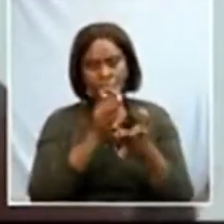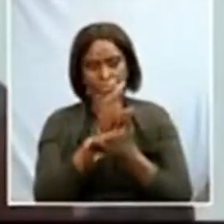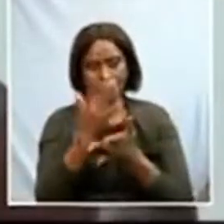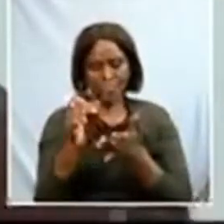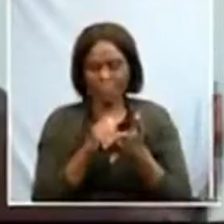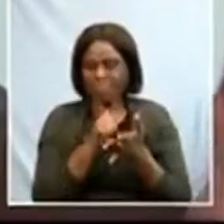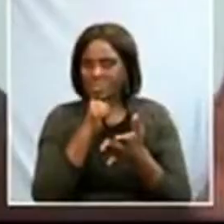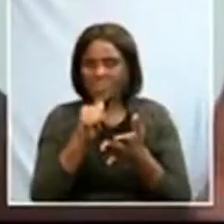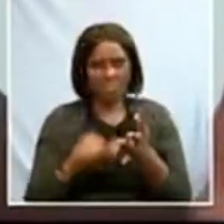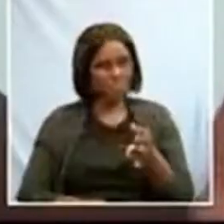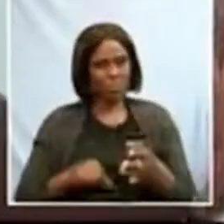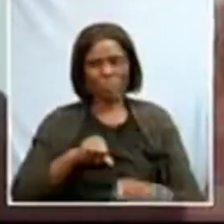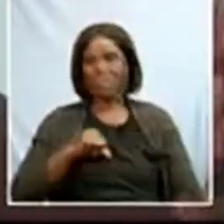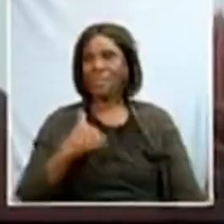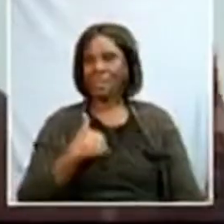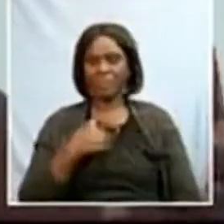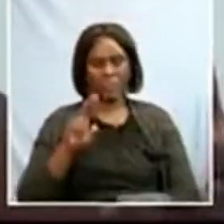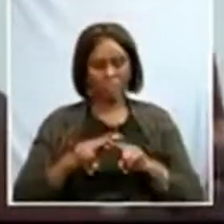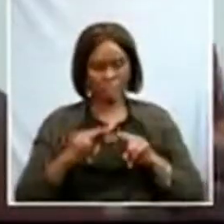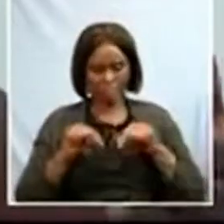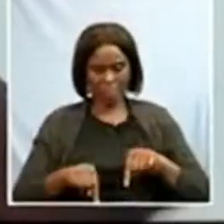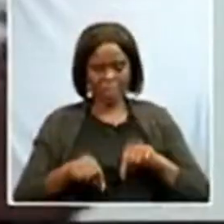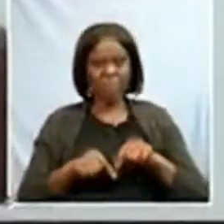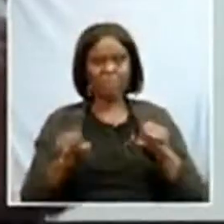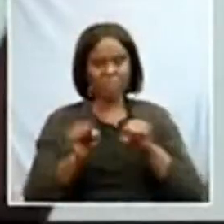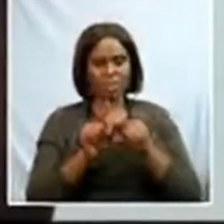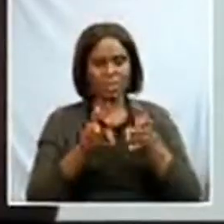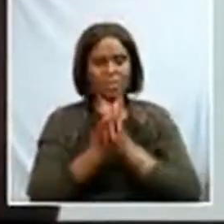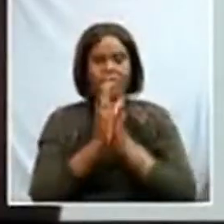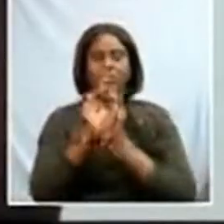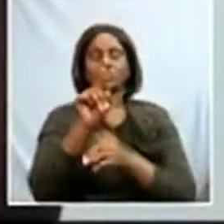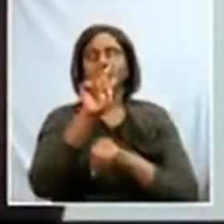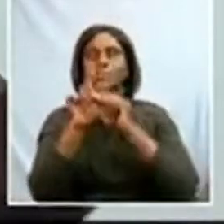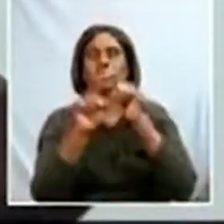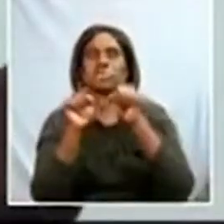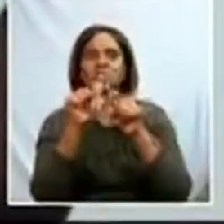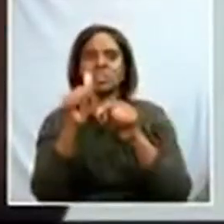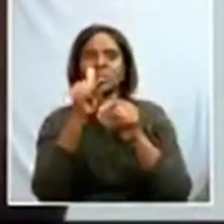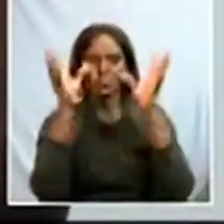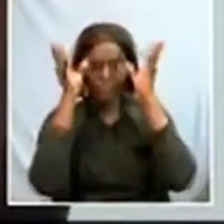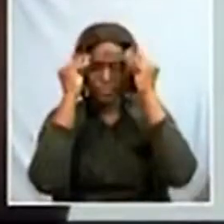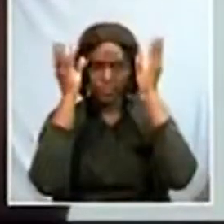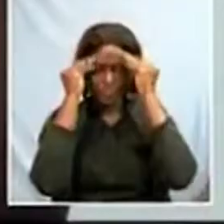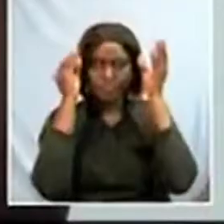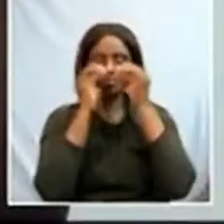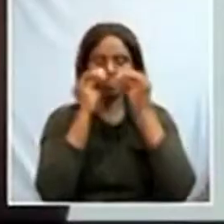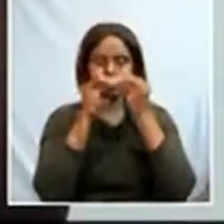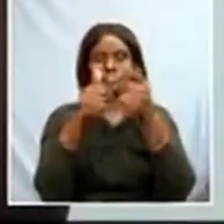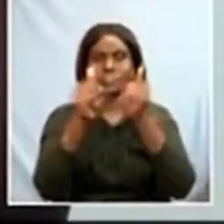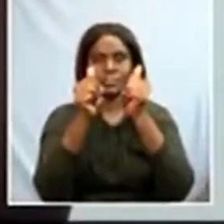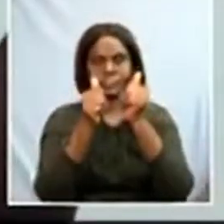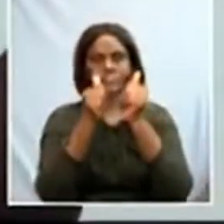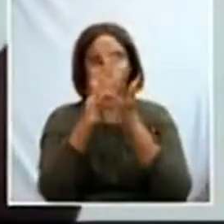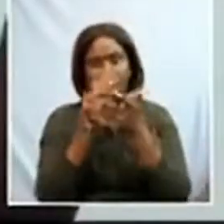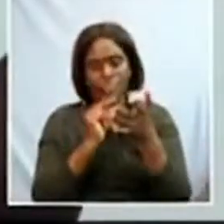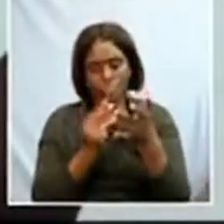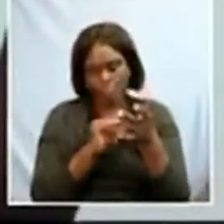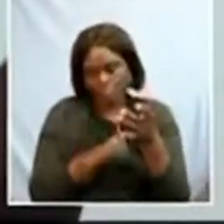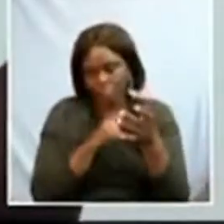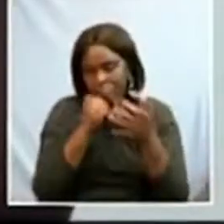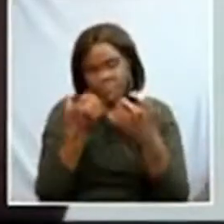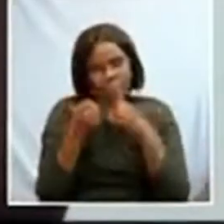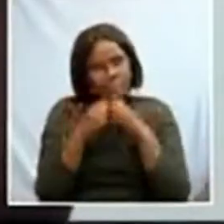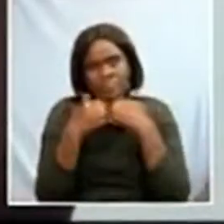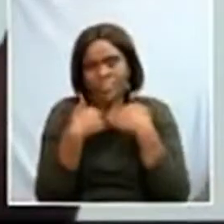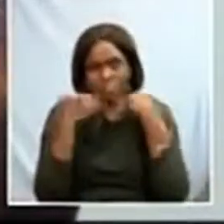We do not take pride to sit here and ask you questions. You are the experts. Some of us don't even have